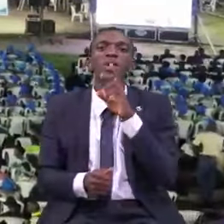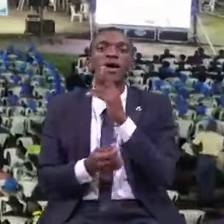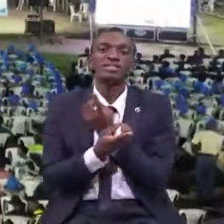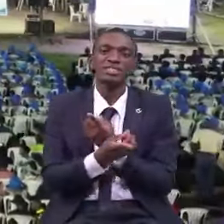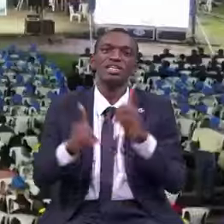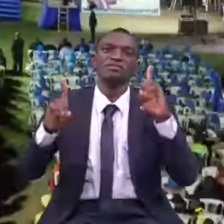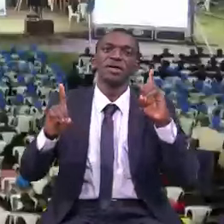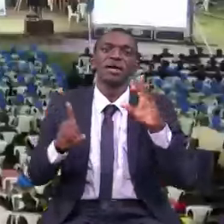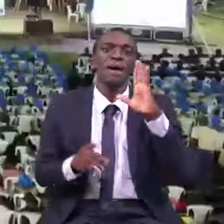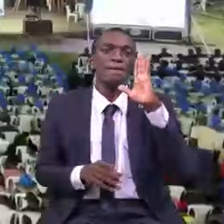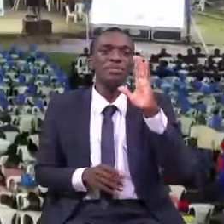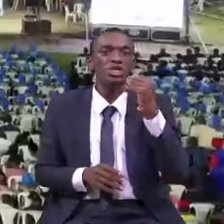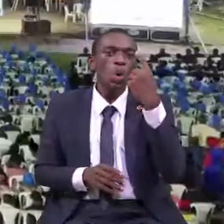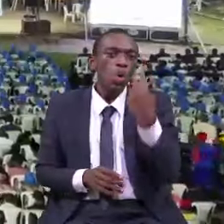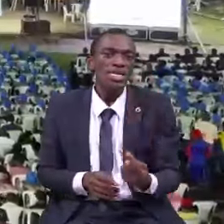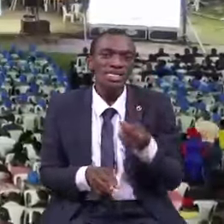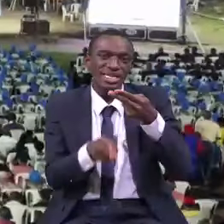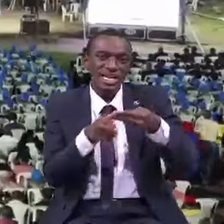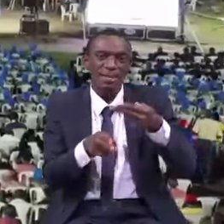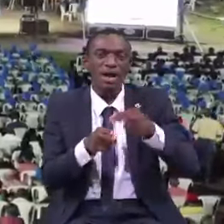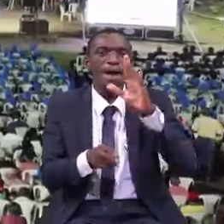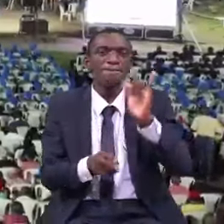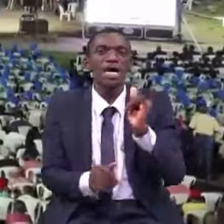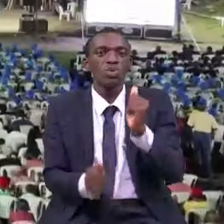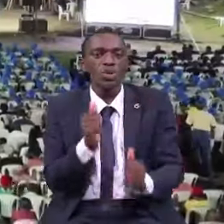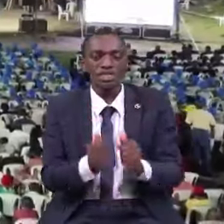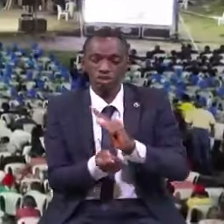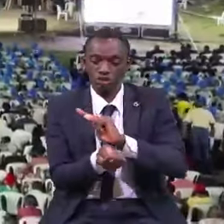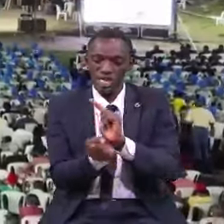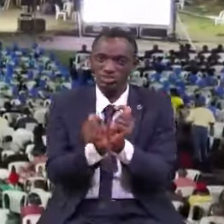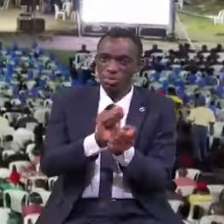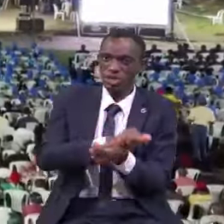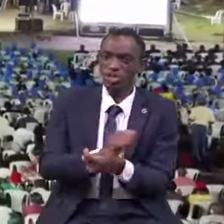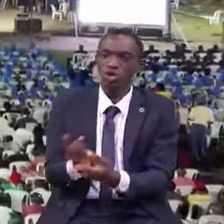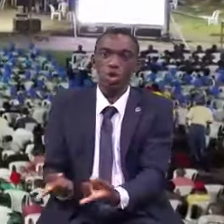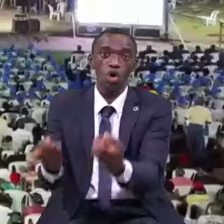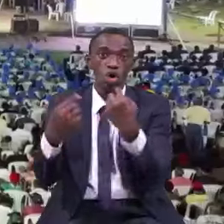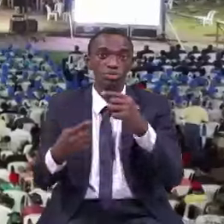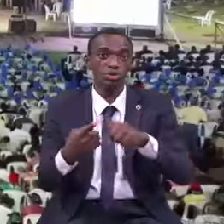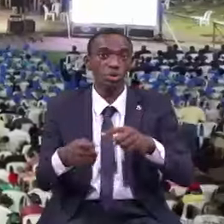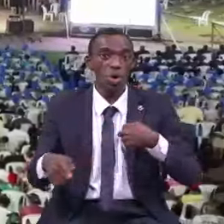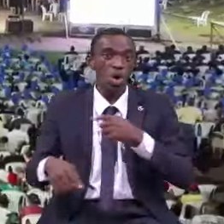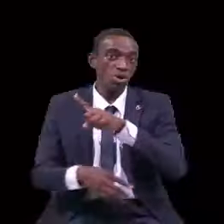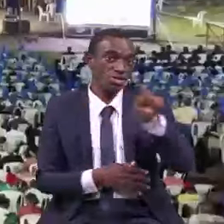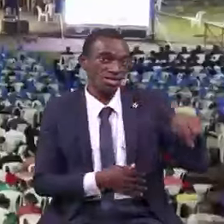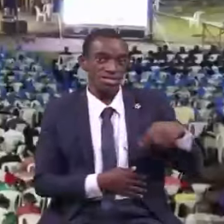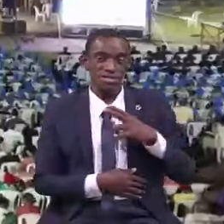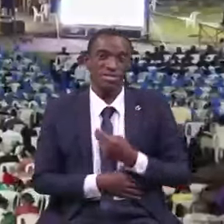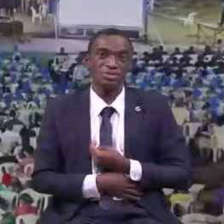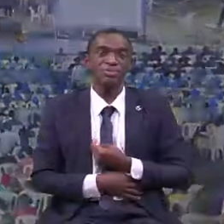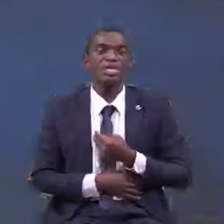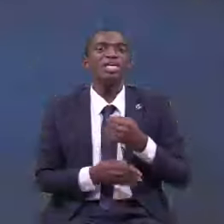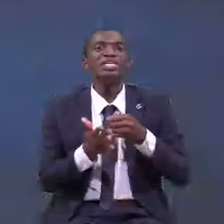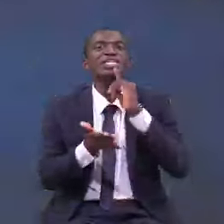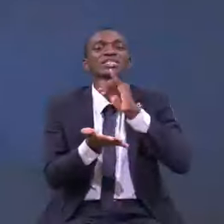only name by which transformation comes to us. It is